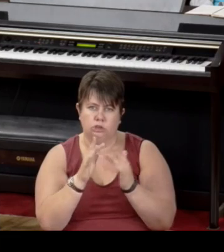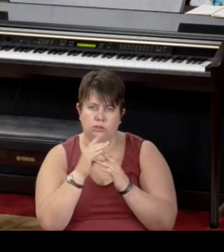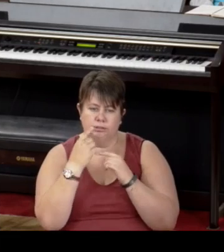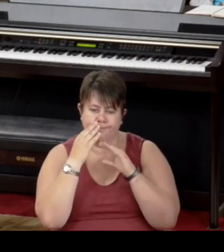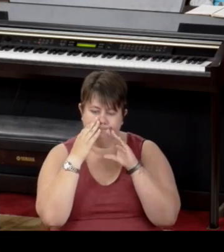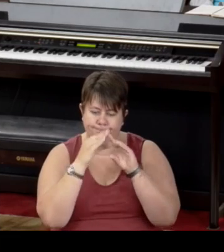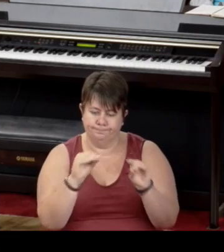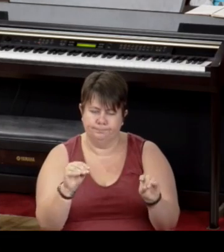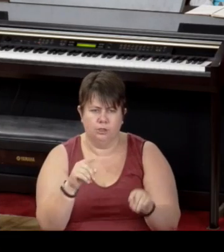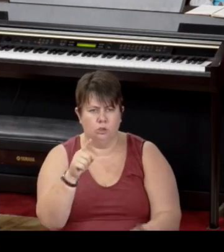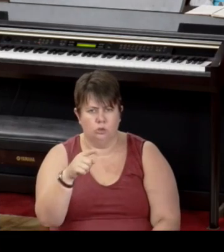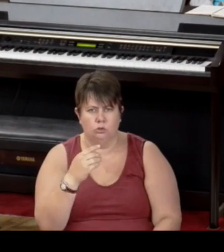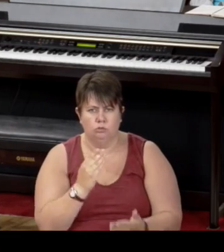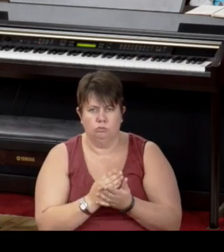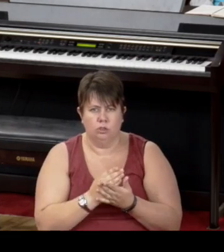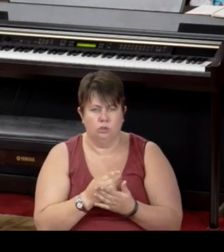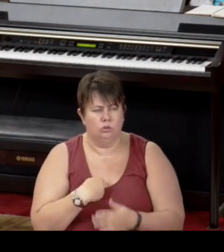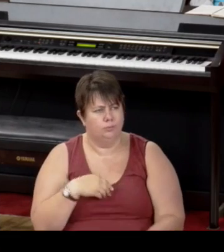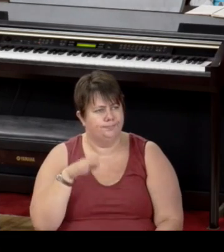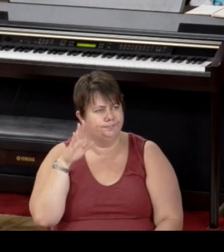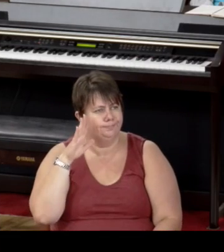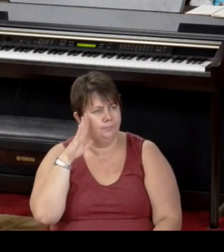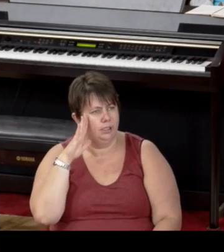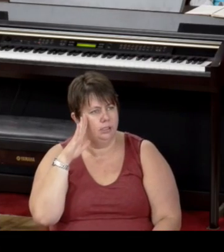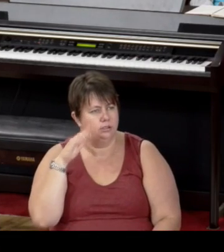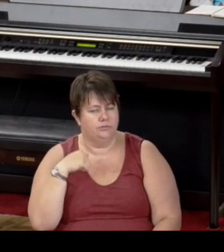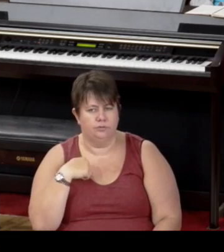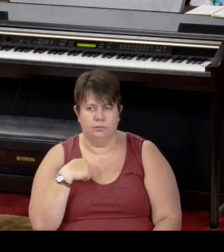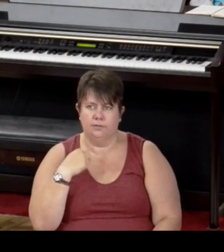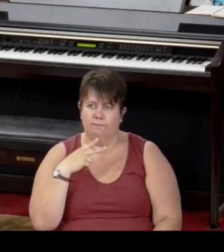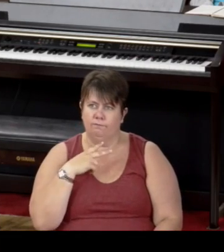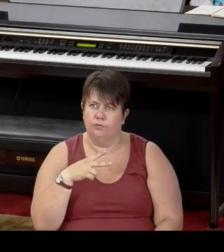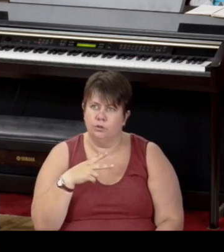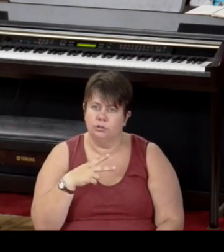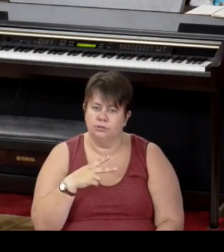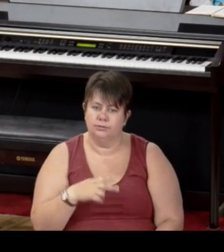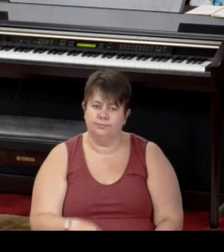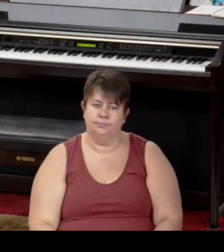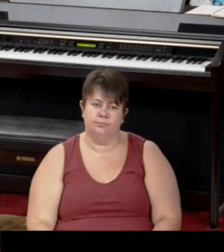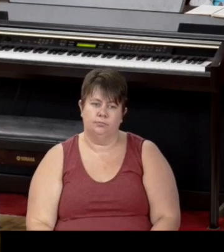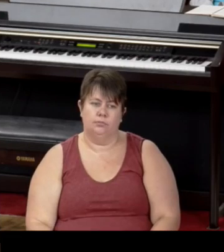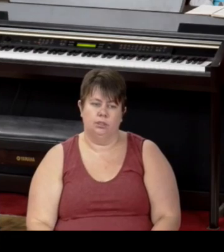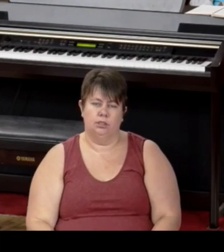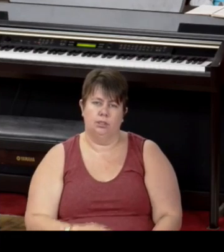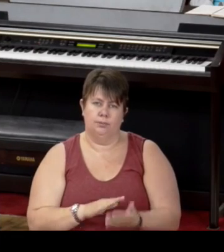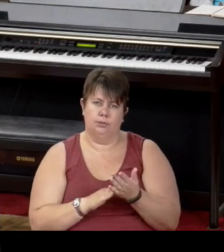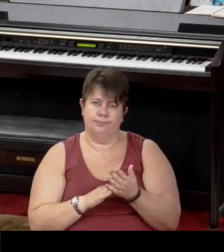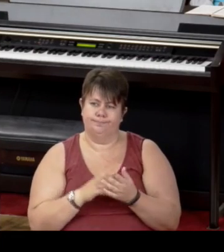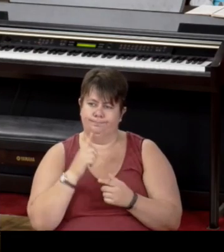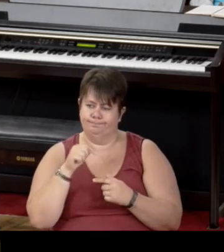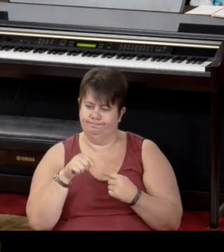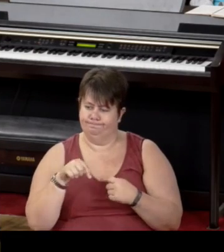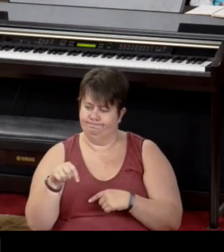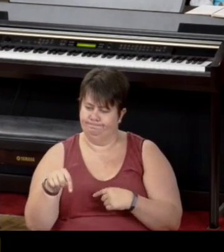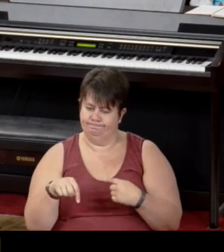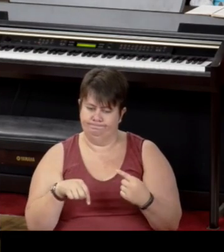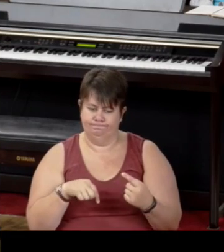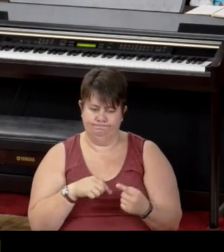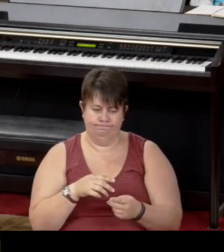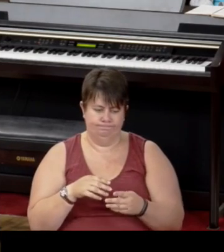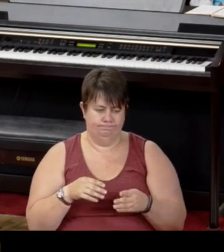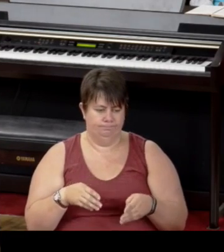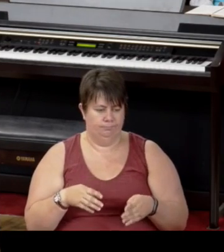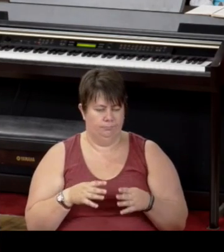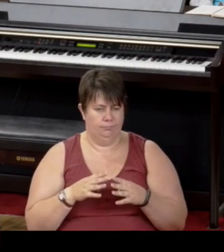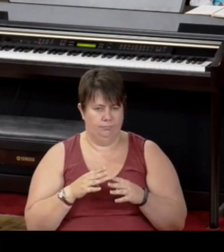Are you listening for my voice, the voice of Jesus that says, turn away from worshiping the things that